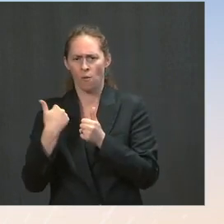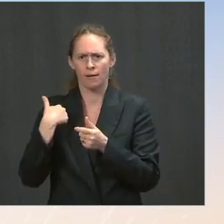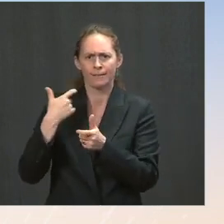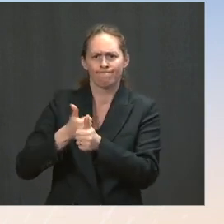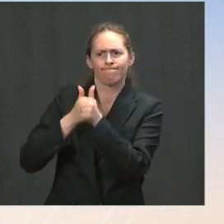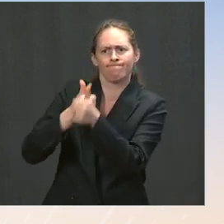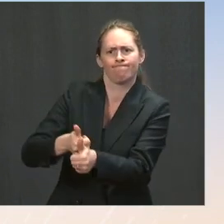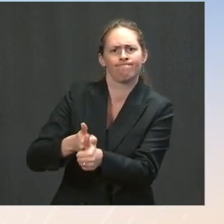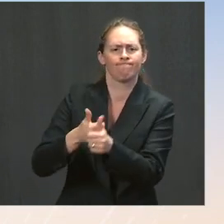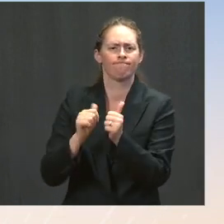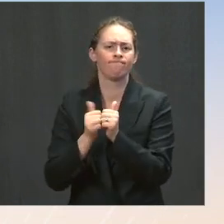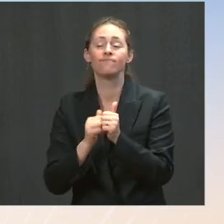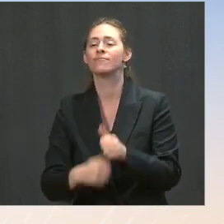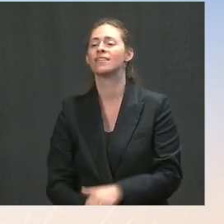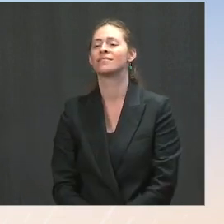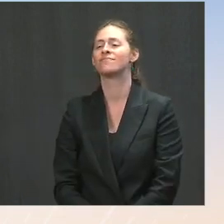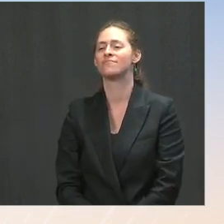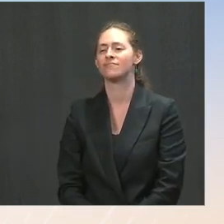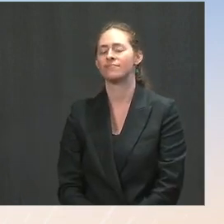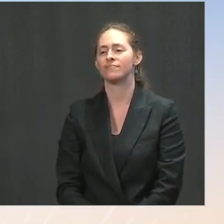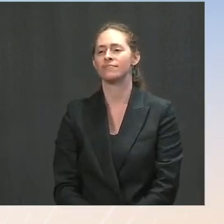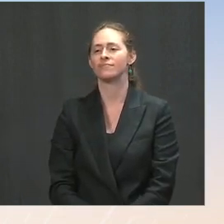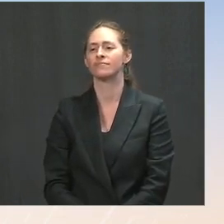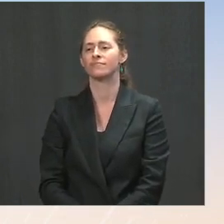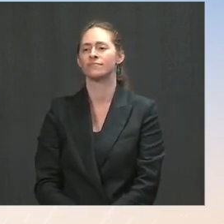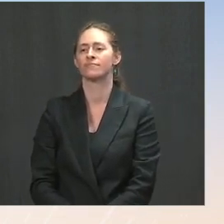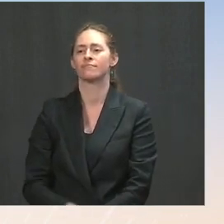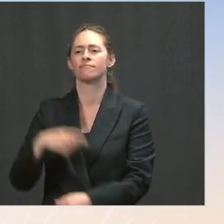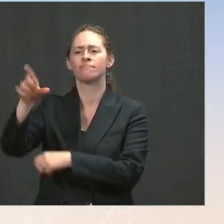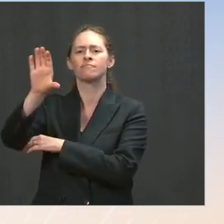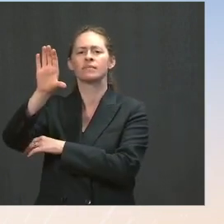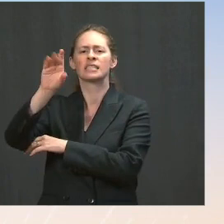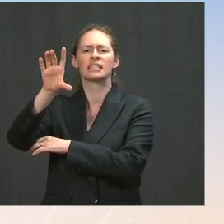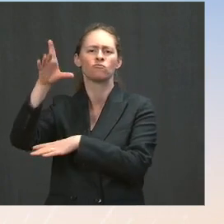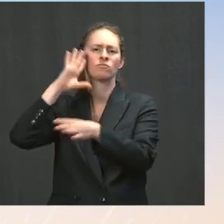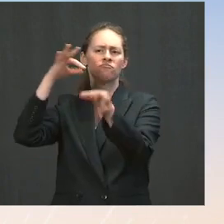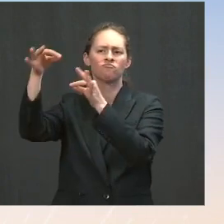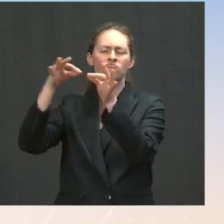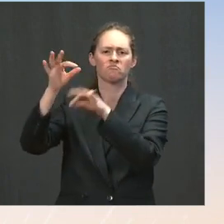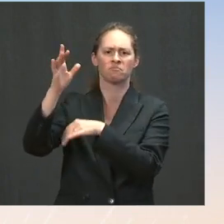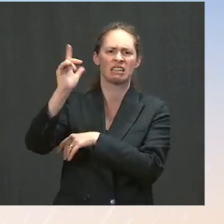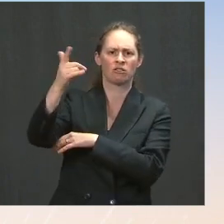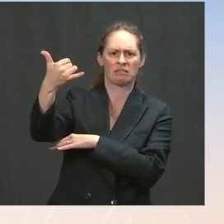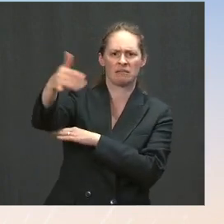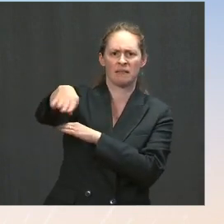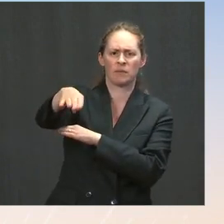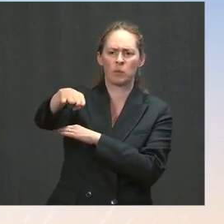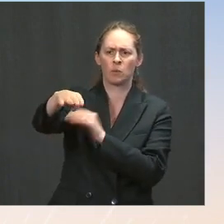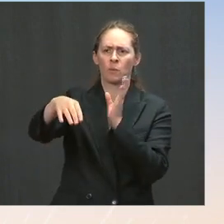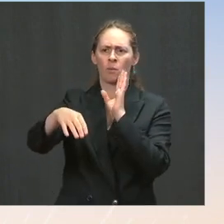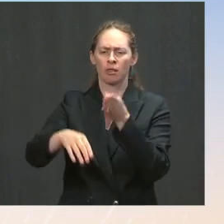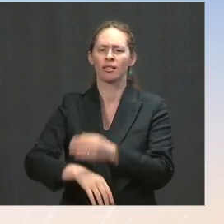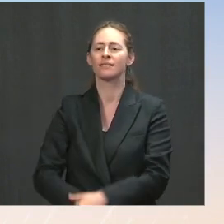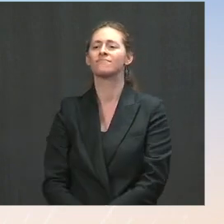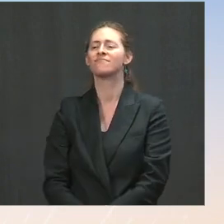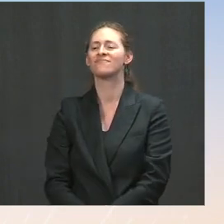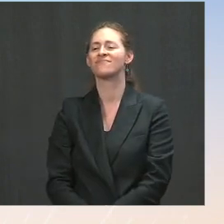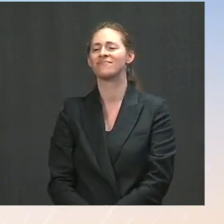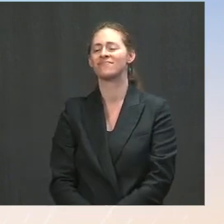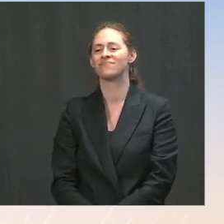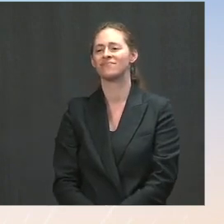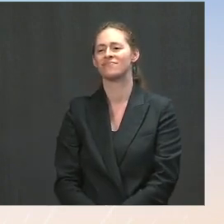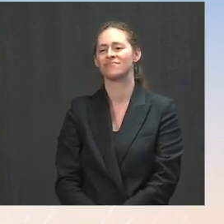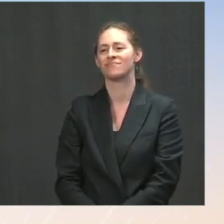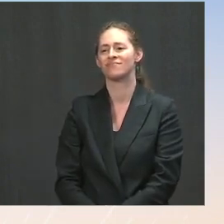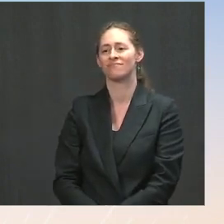on a call with all of you later this afternoon, that we are still in the midst of a once-in-a-generation pandemic,